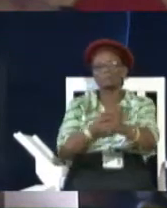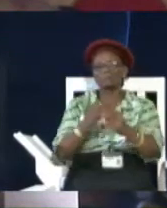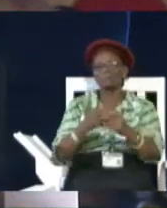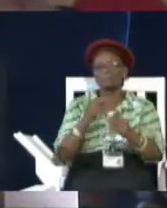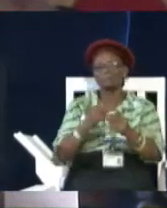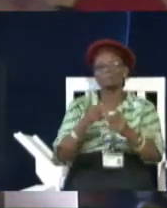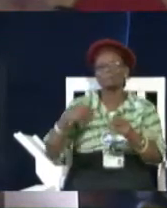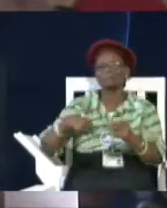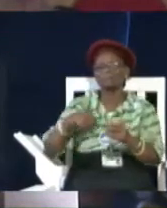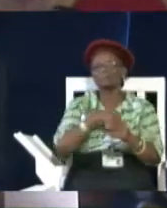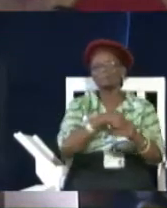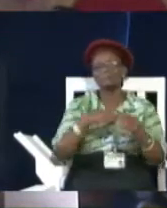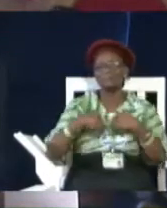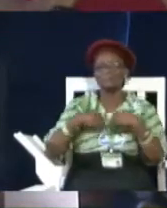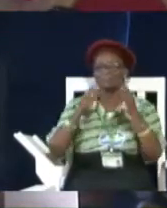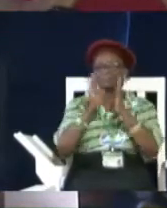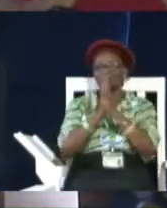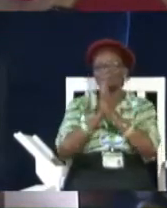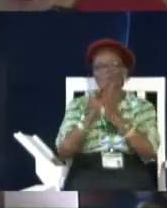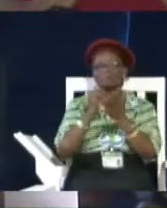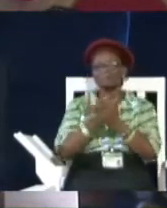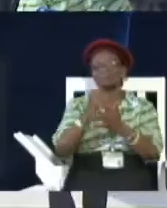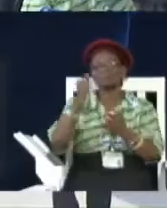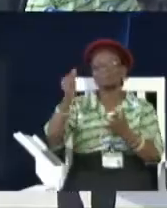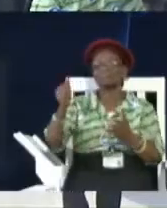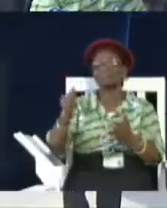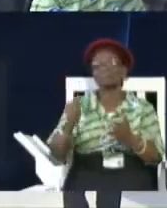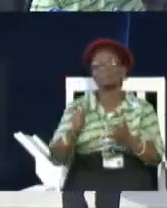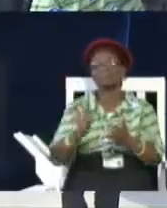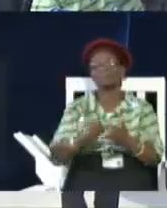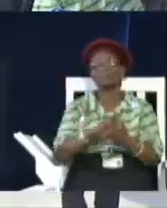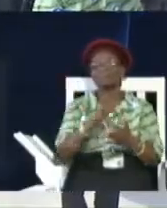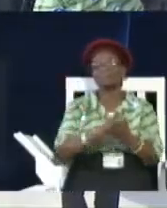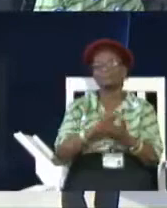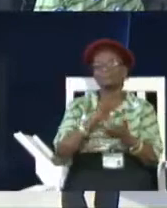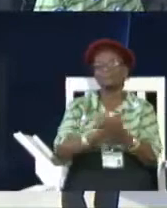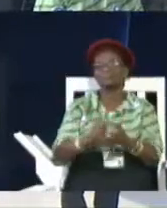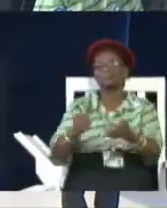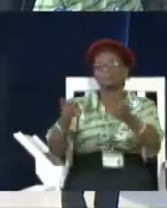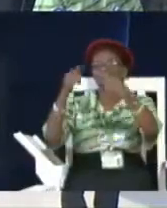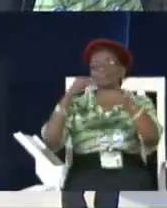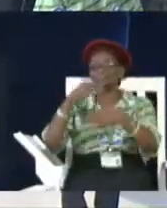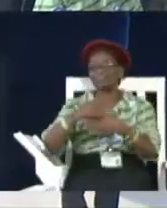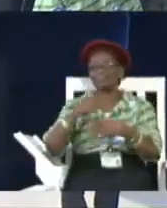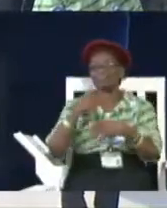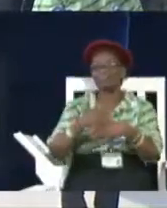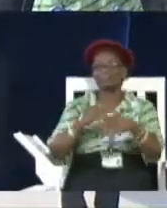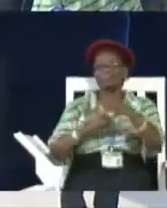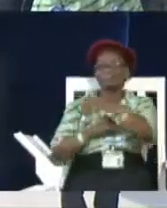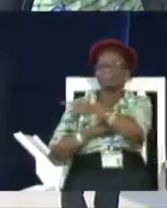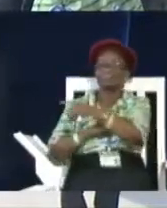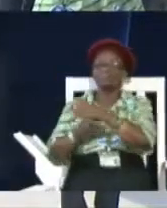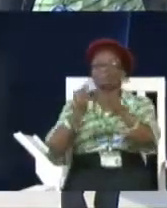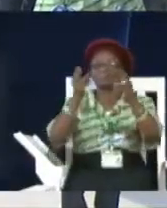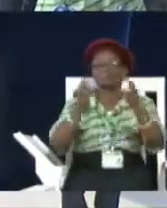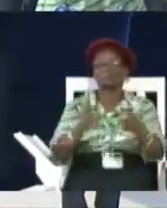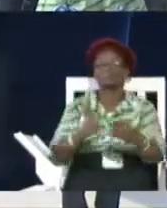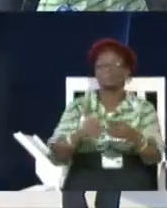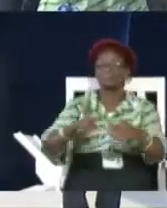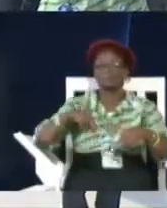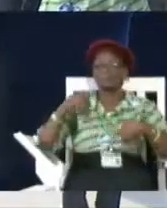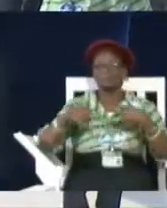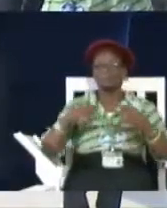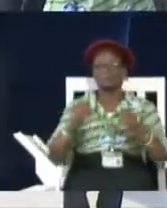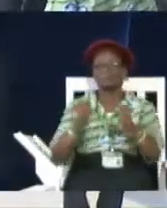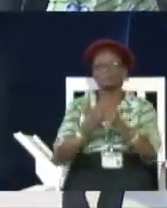Amen. Amen. Now, those of you who have come forward, I want to rejoice with you. I want to promise you that by the grace of God,